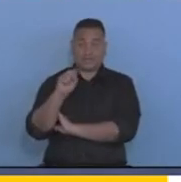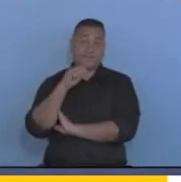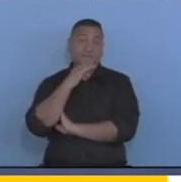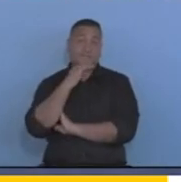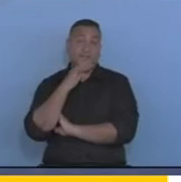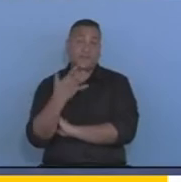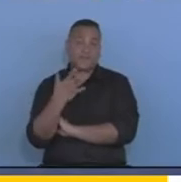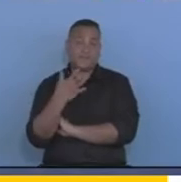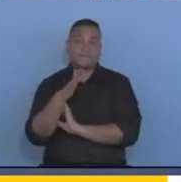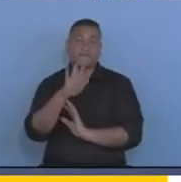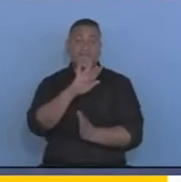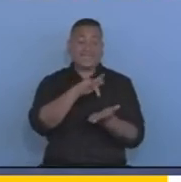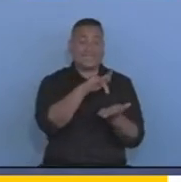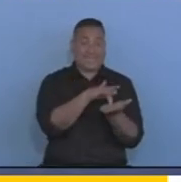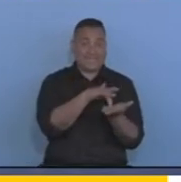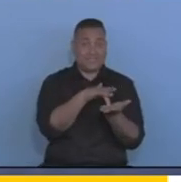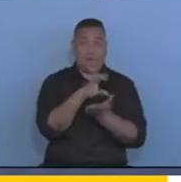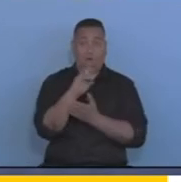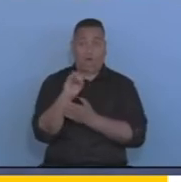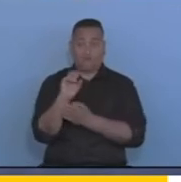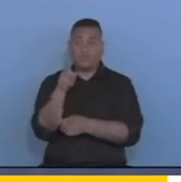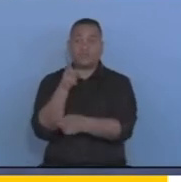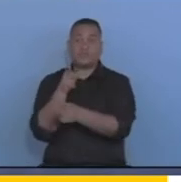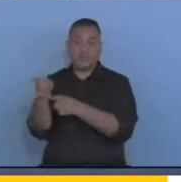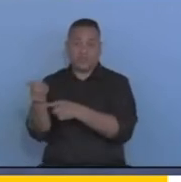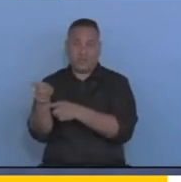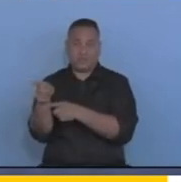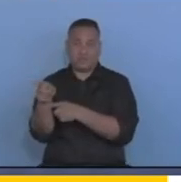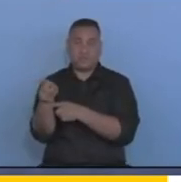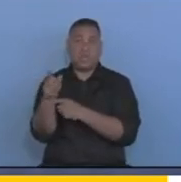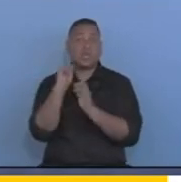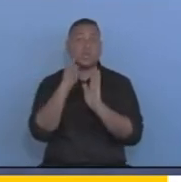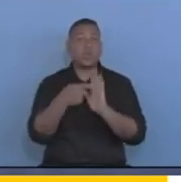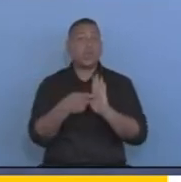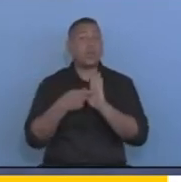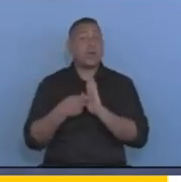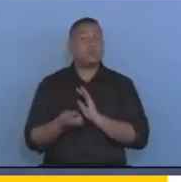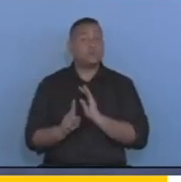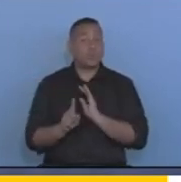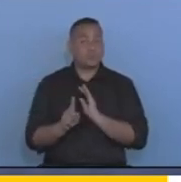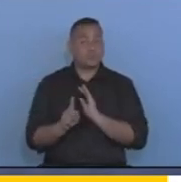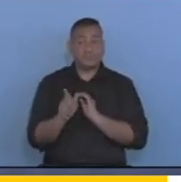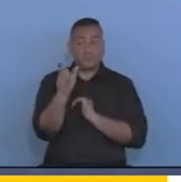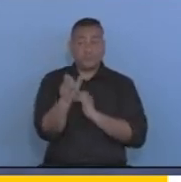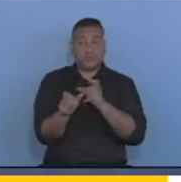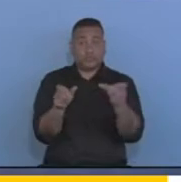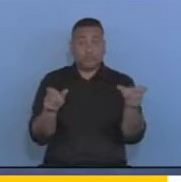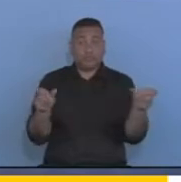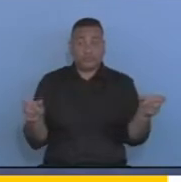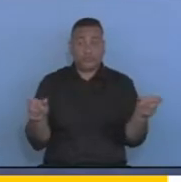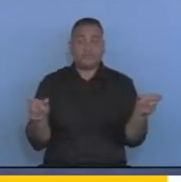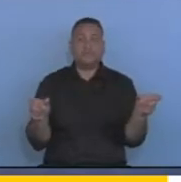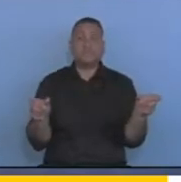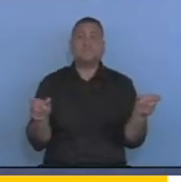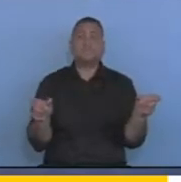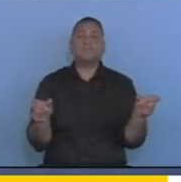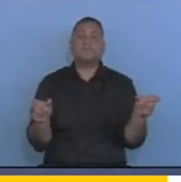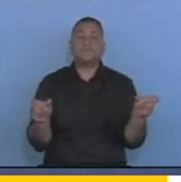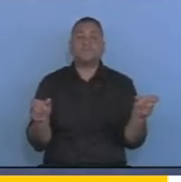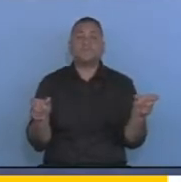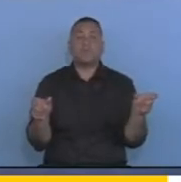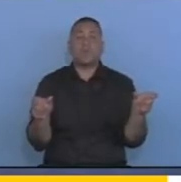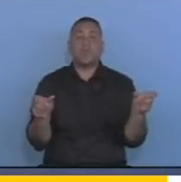and where the requirement is that we have the student, we have the